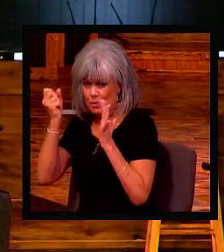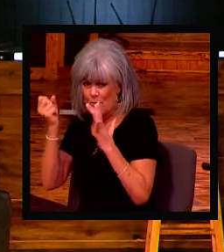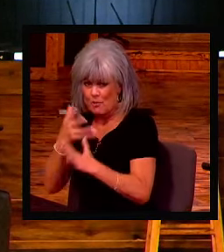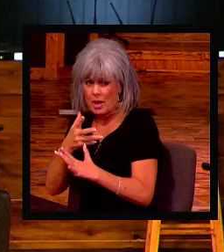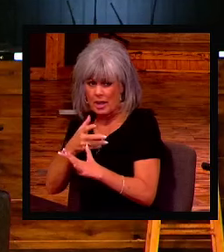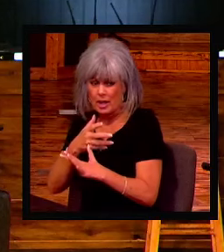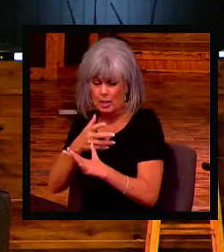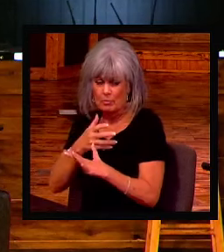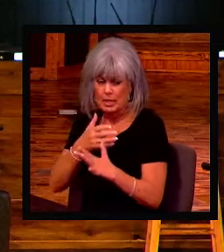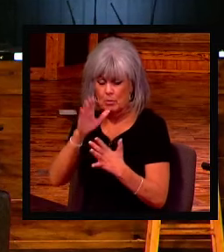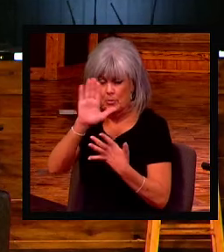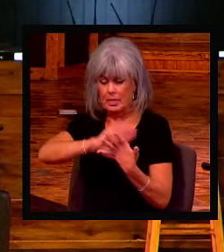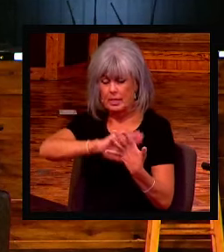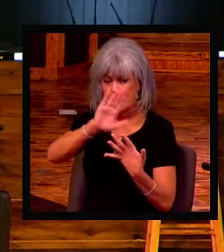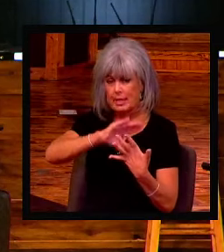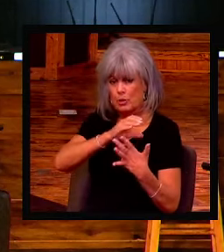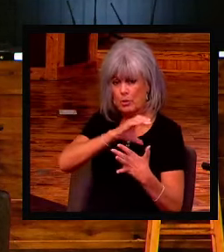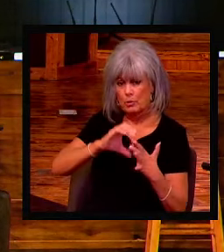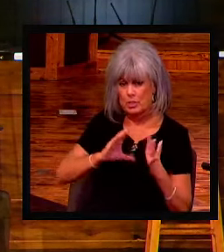being near them.